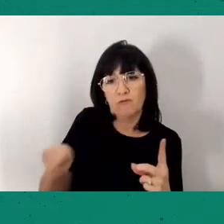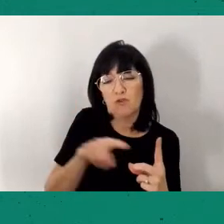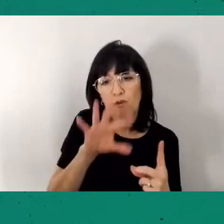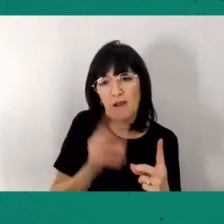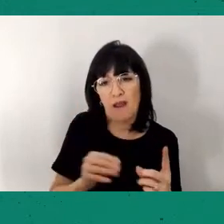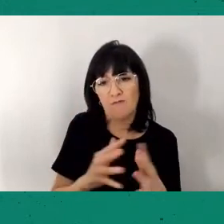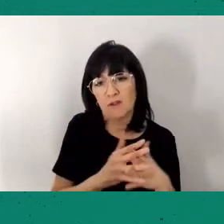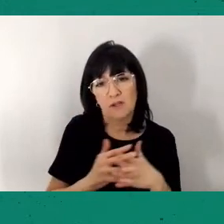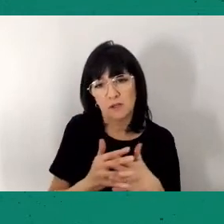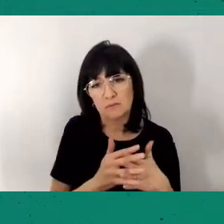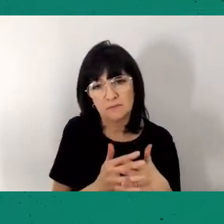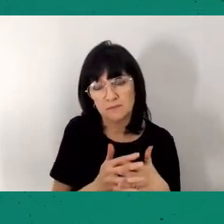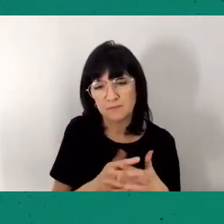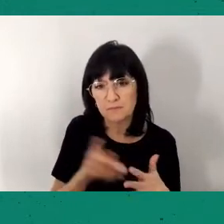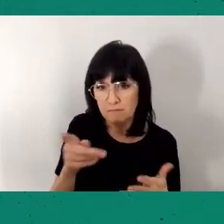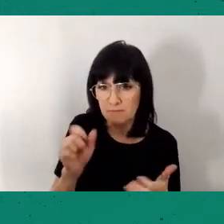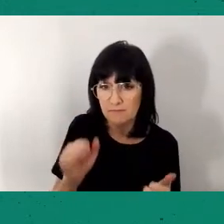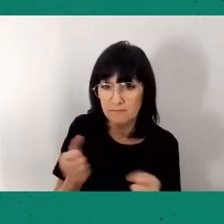So the